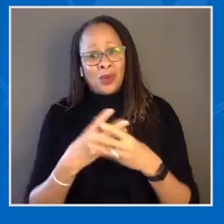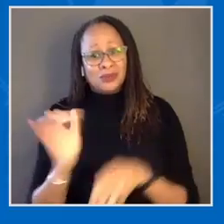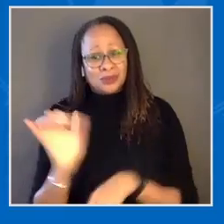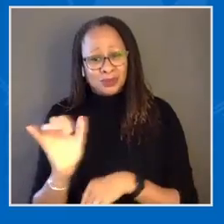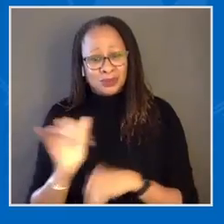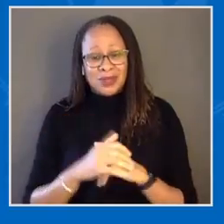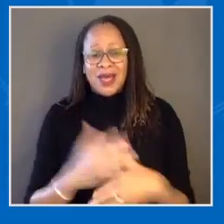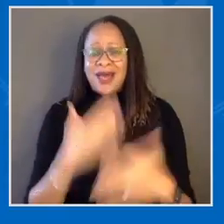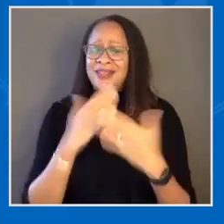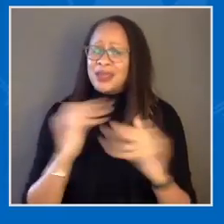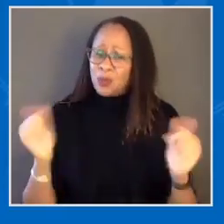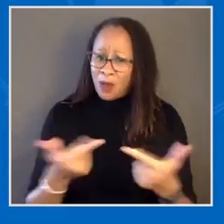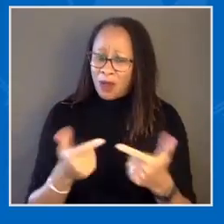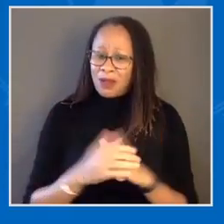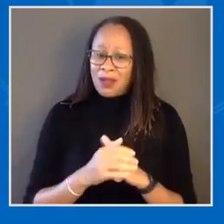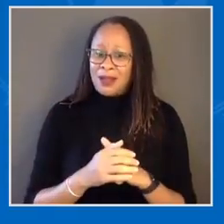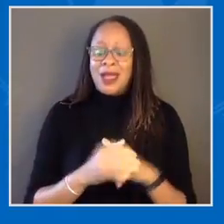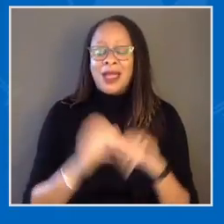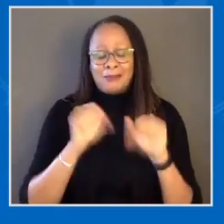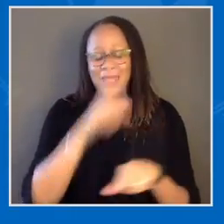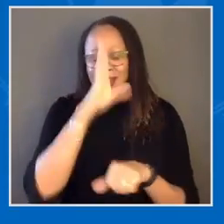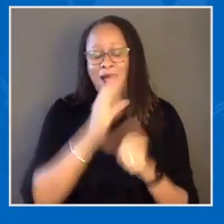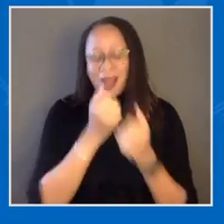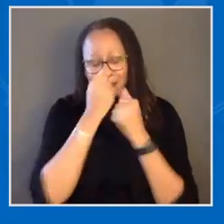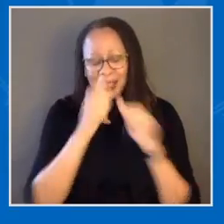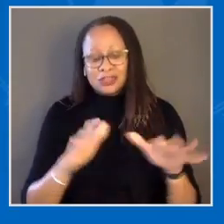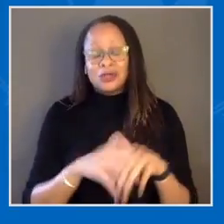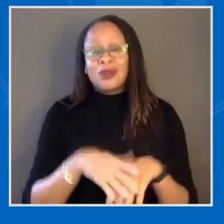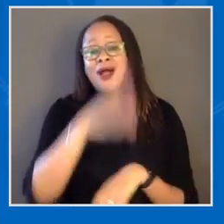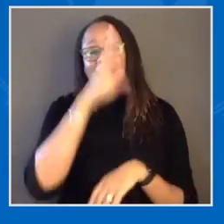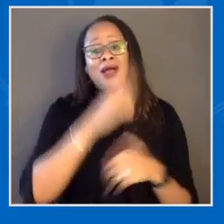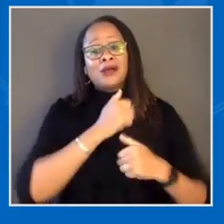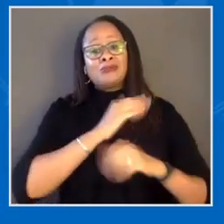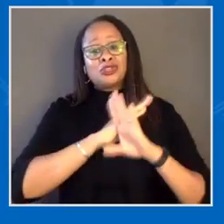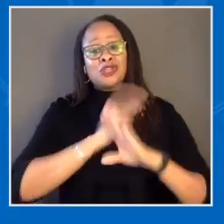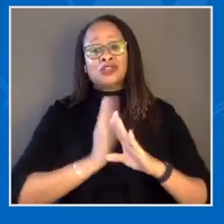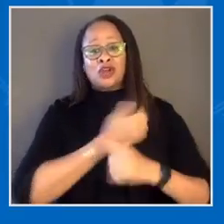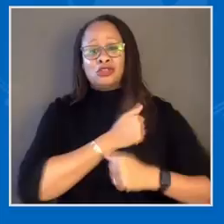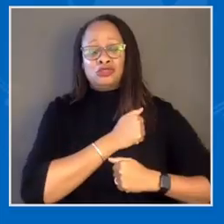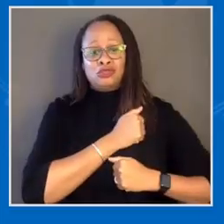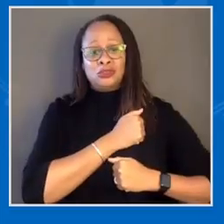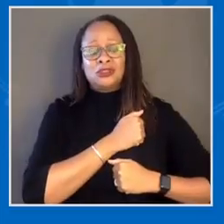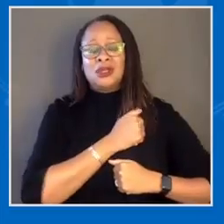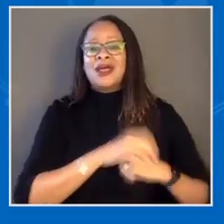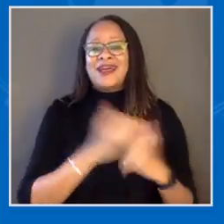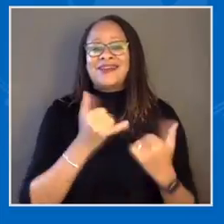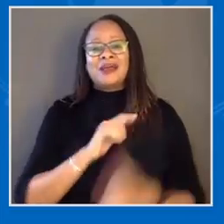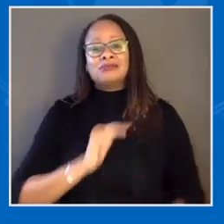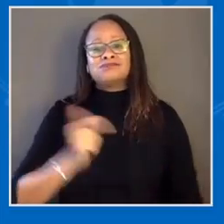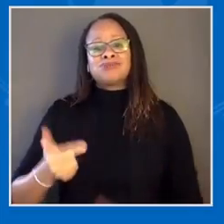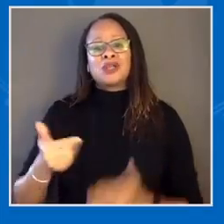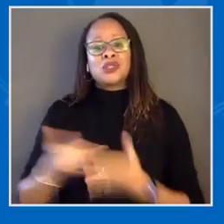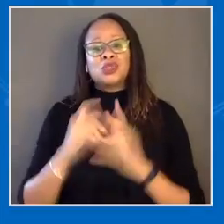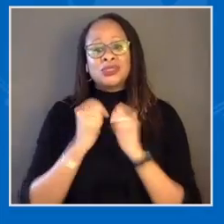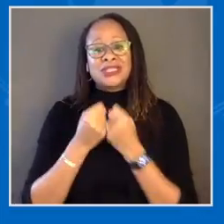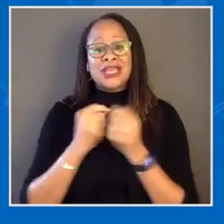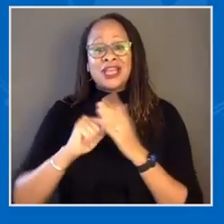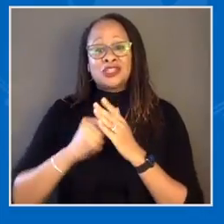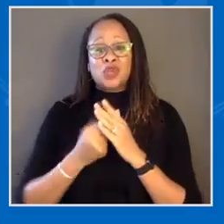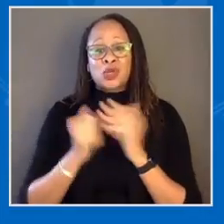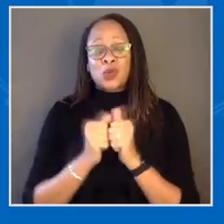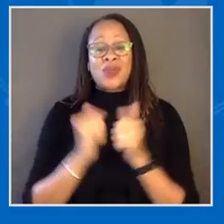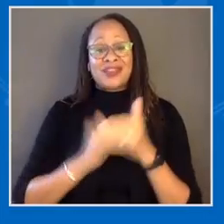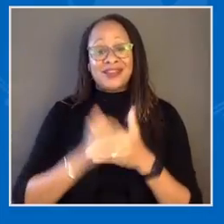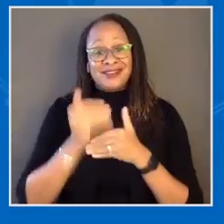thank you all. May God bless you. May God protect our troops. And now I turn this over, this new team, starting with our next Secretary